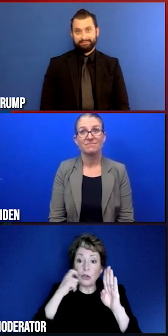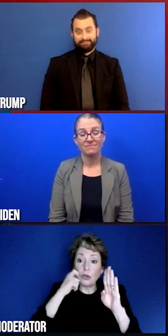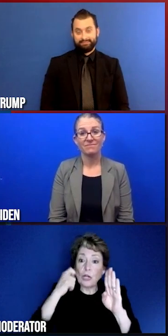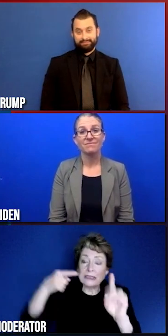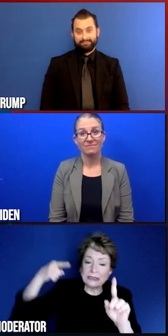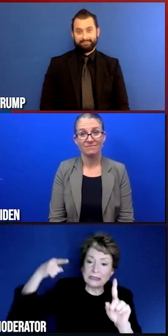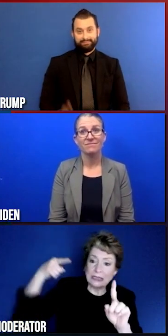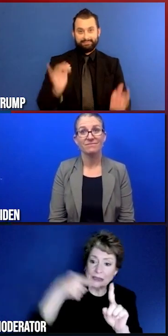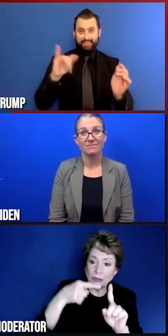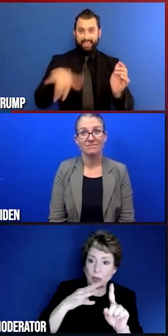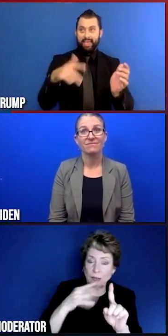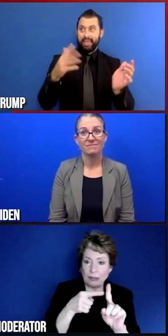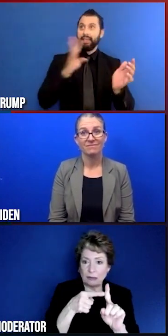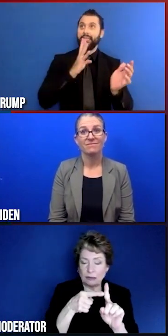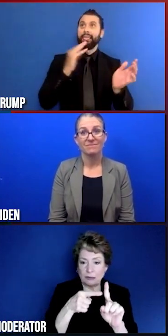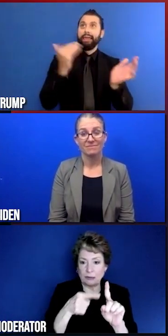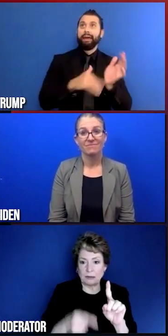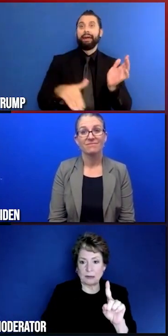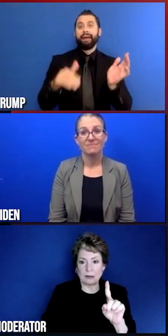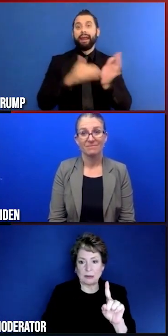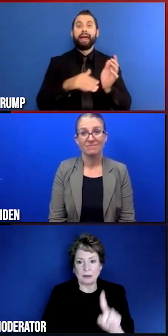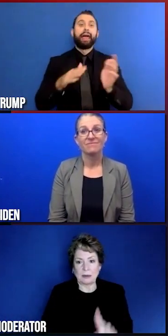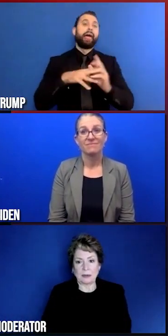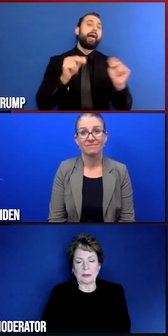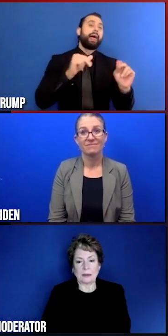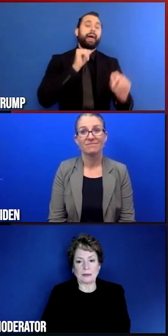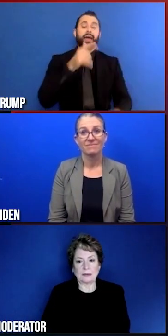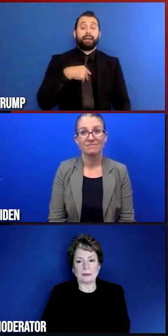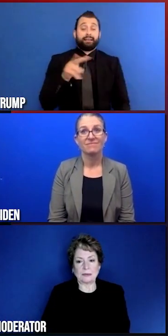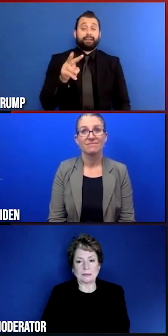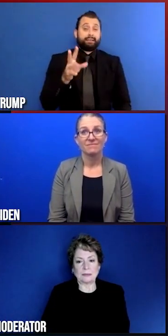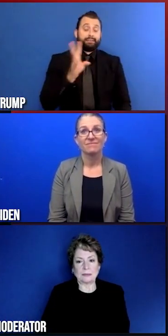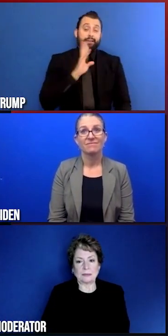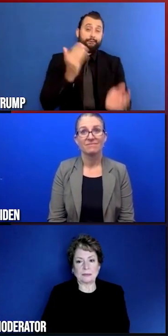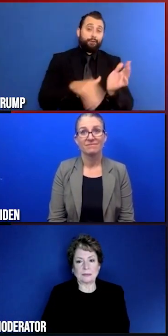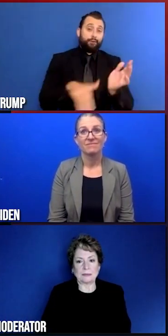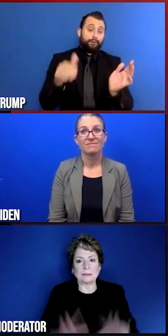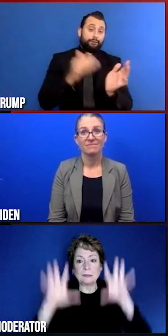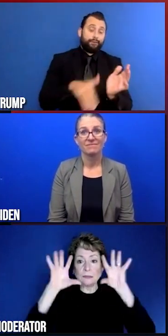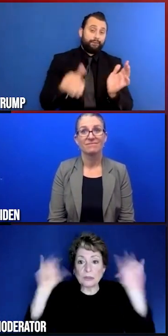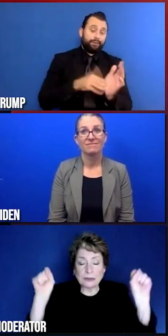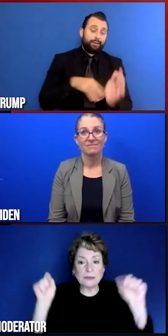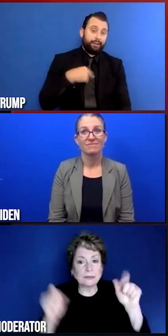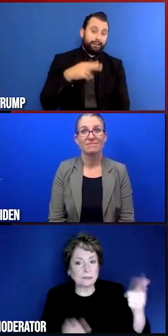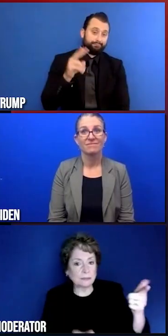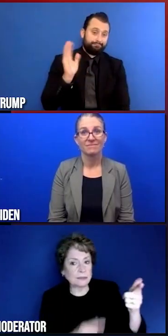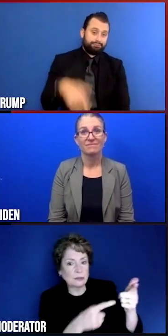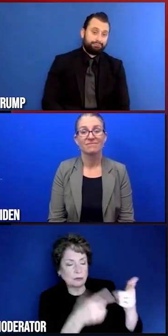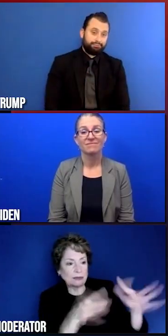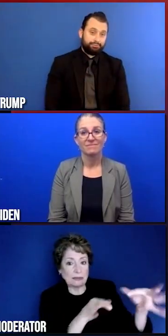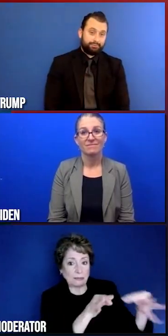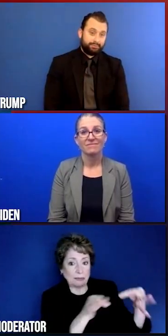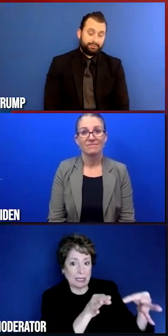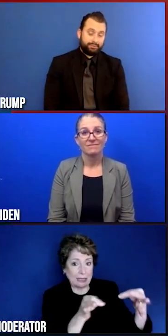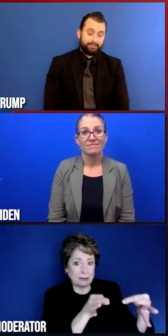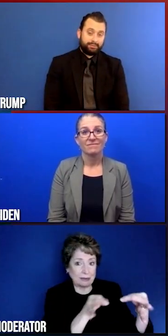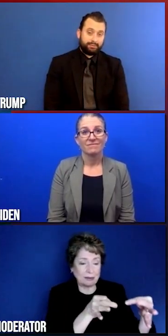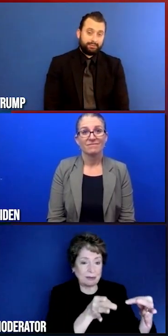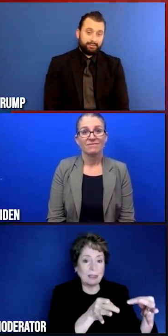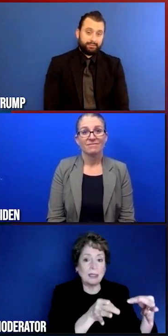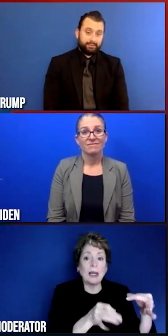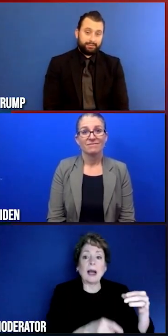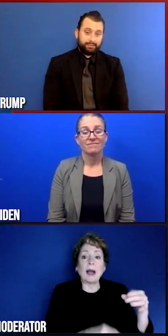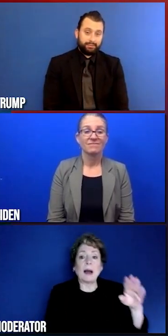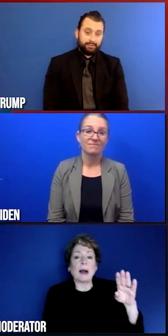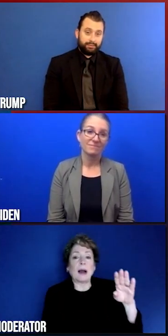Russia. We're going to continue on the issue of race. Mr. President, you've described the Black Lives Matter movement as a symbol of hate. You've shared a